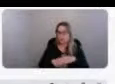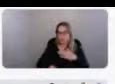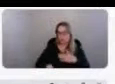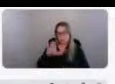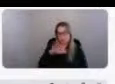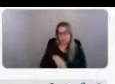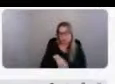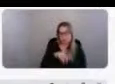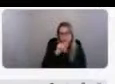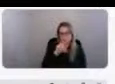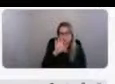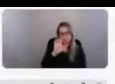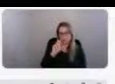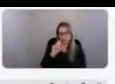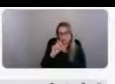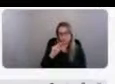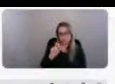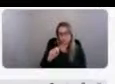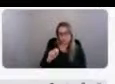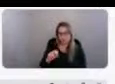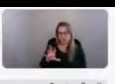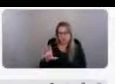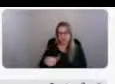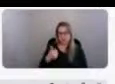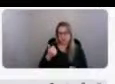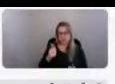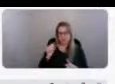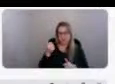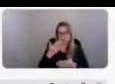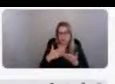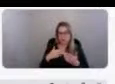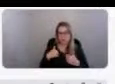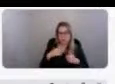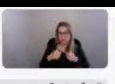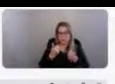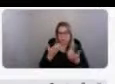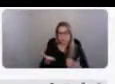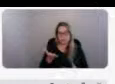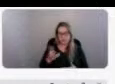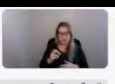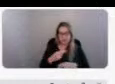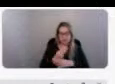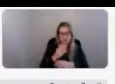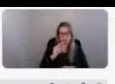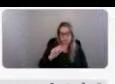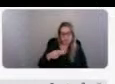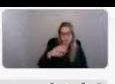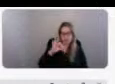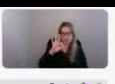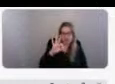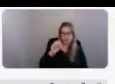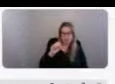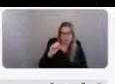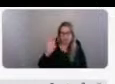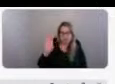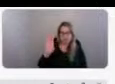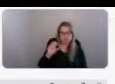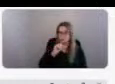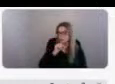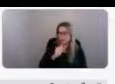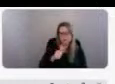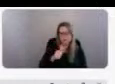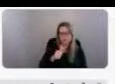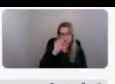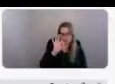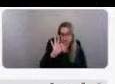tucson and hope to live the rest of my life here i'm asking you to use map version 9.0 and not 9.2